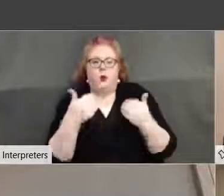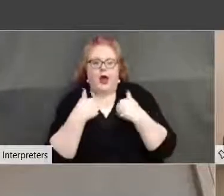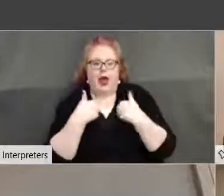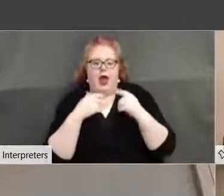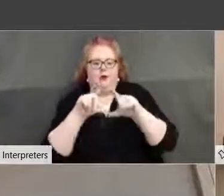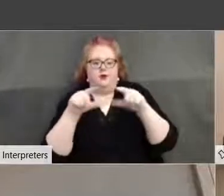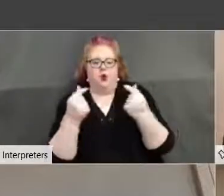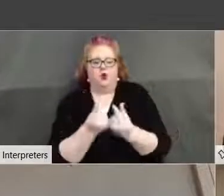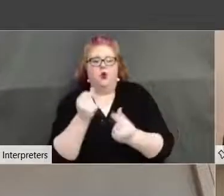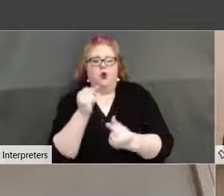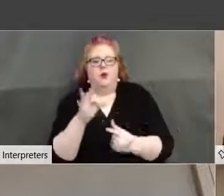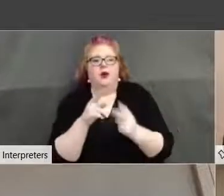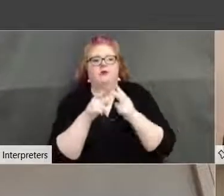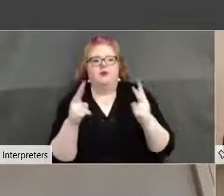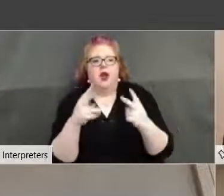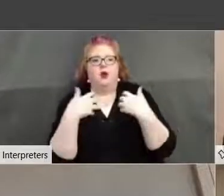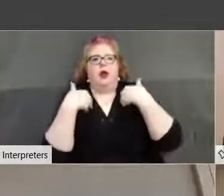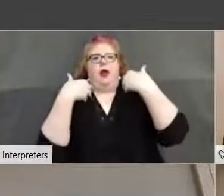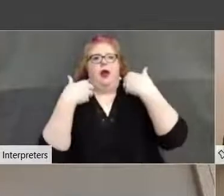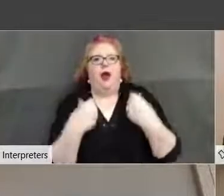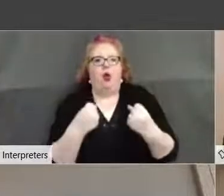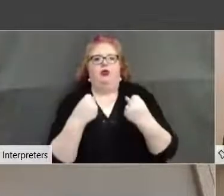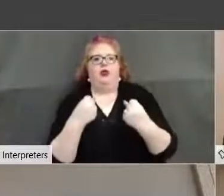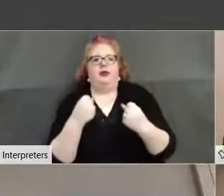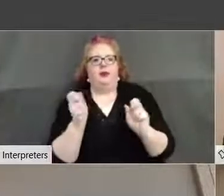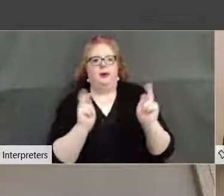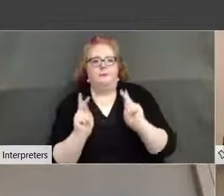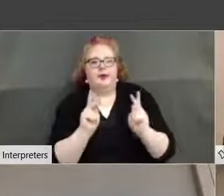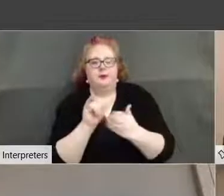we take care of. And I think that